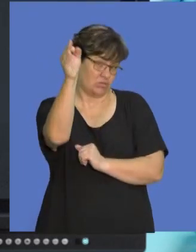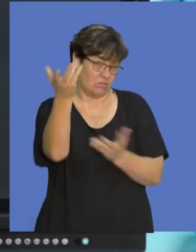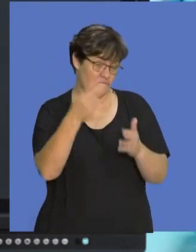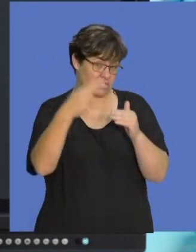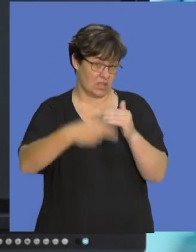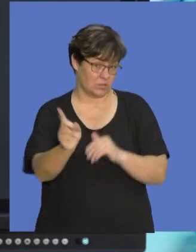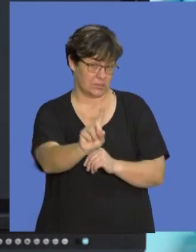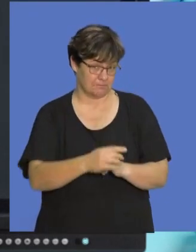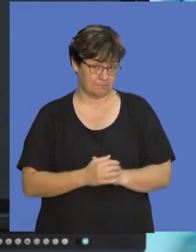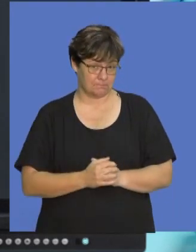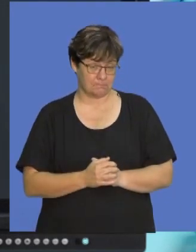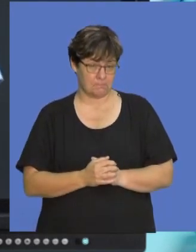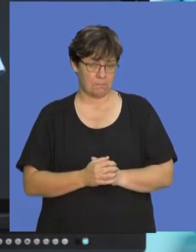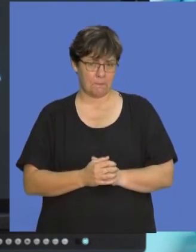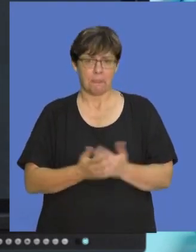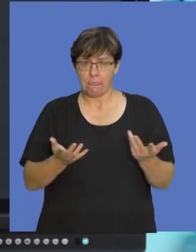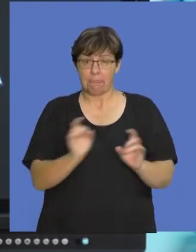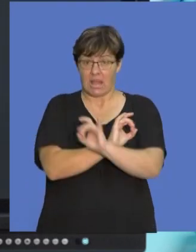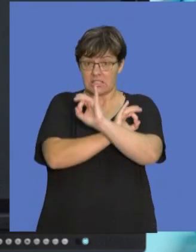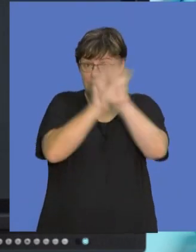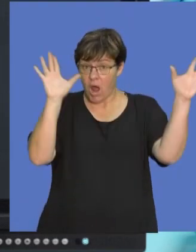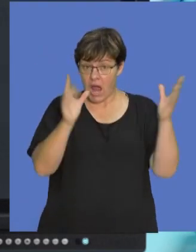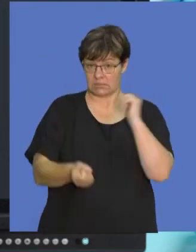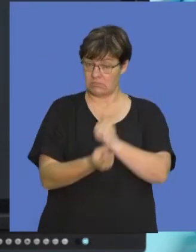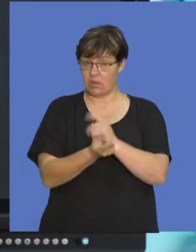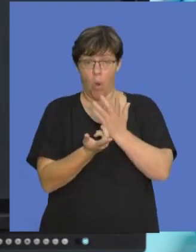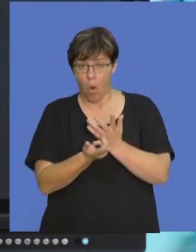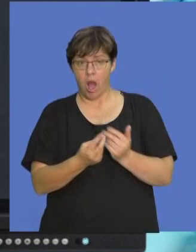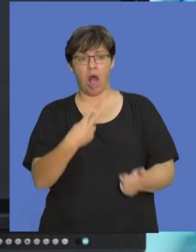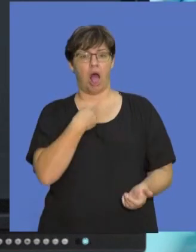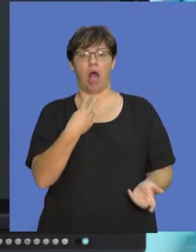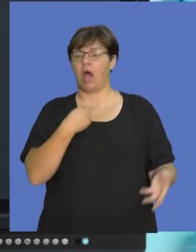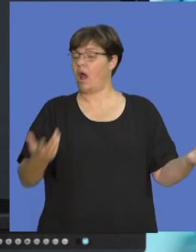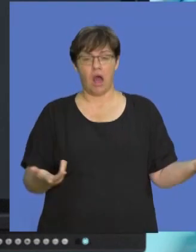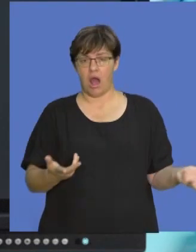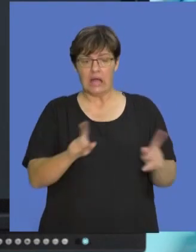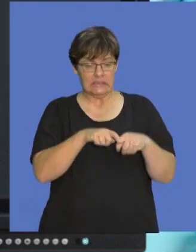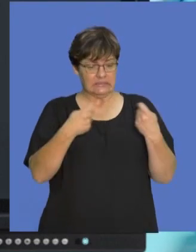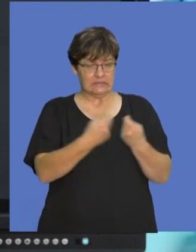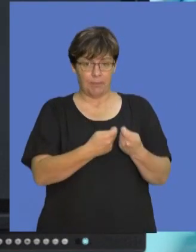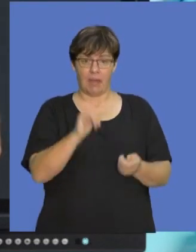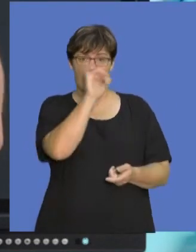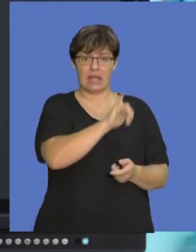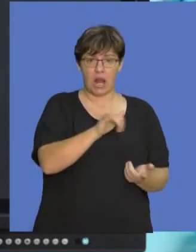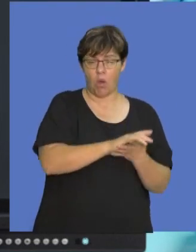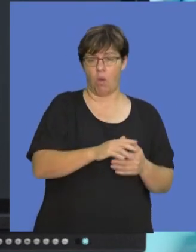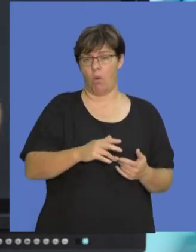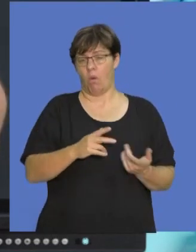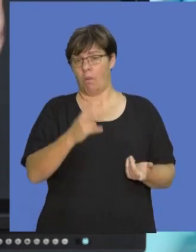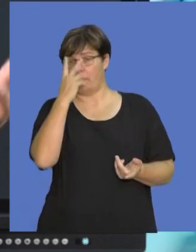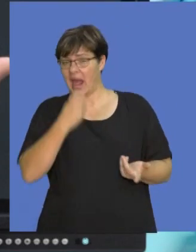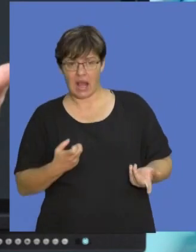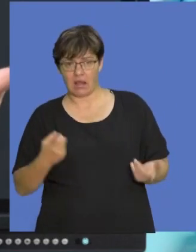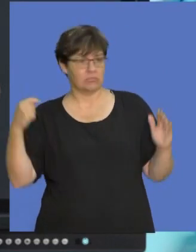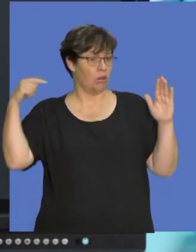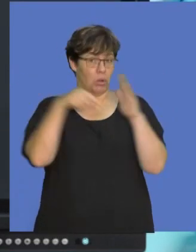be. But of course, there are always surprises and upsets, and even the team that wears yellow and black, they